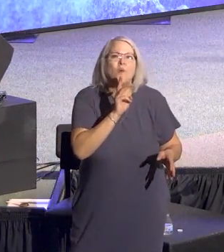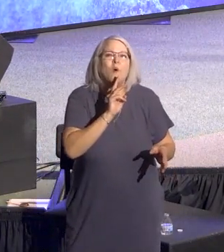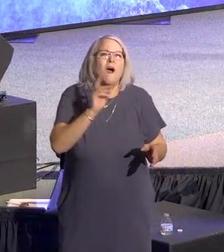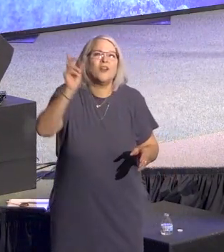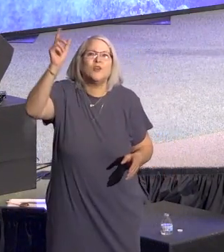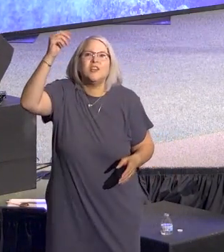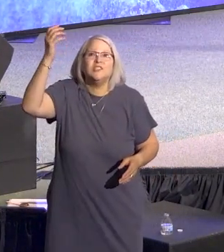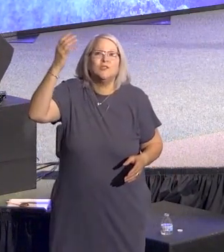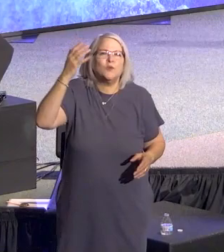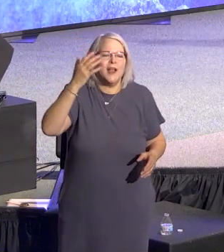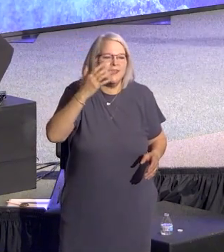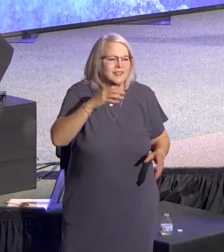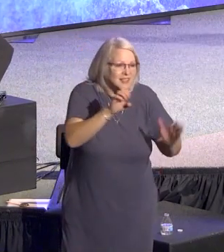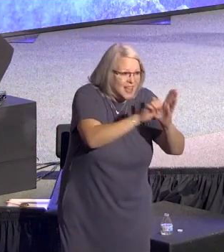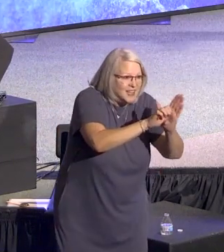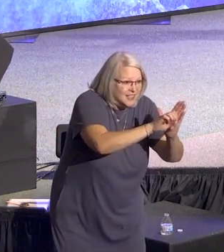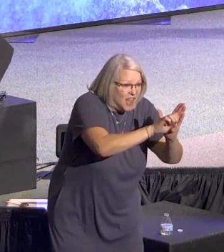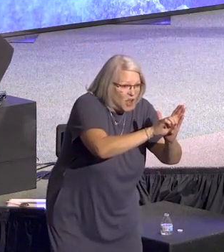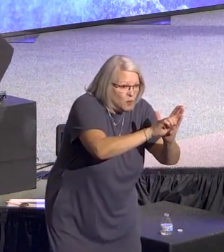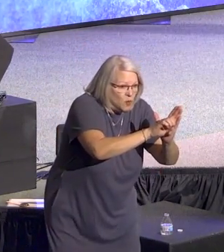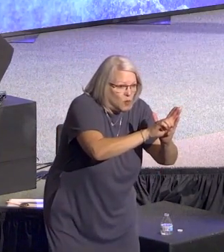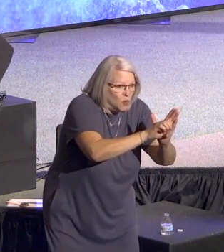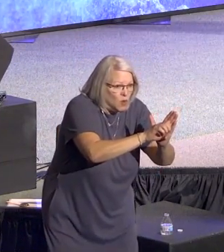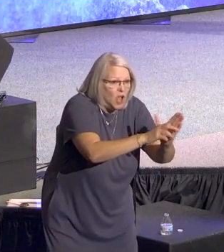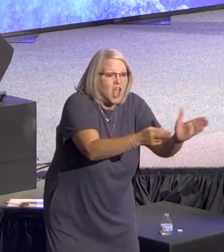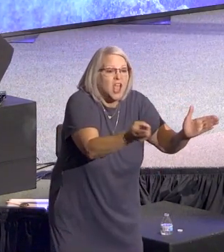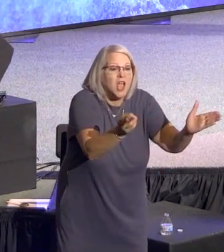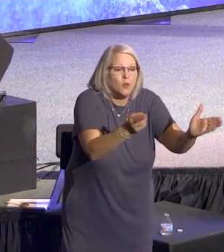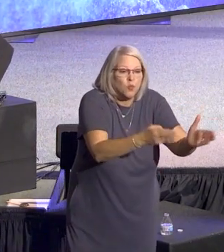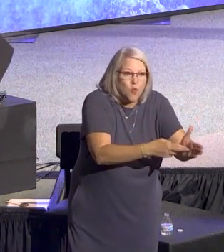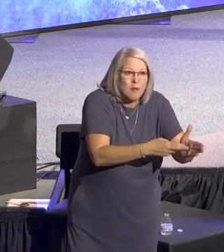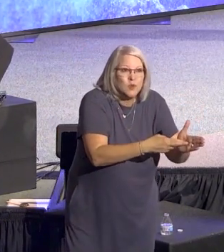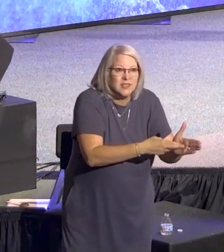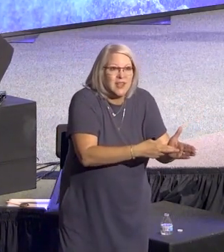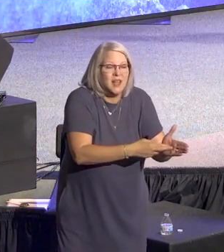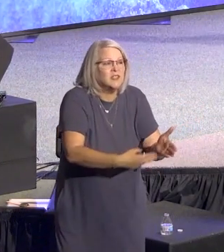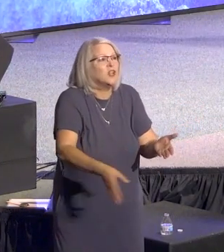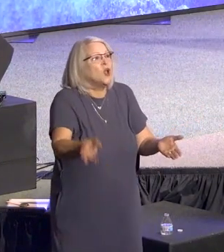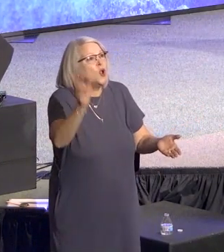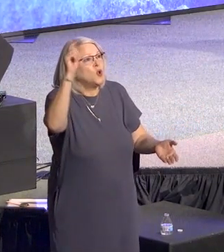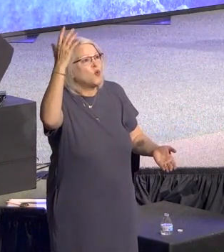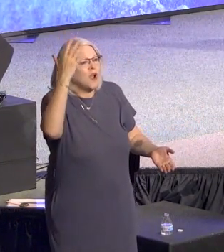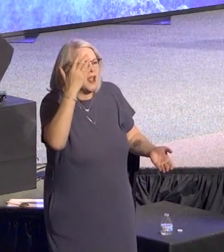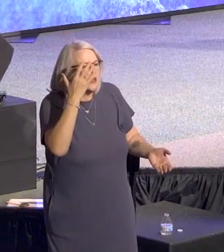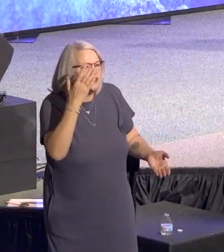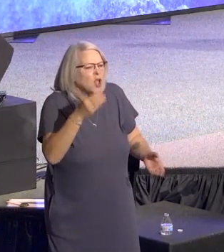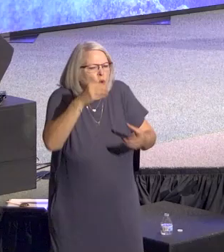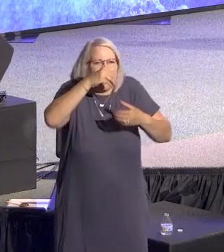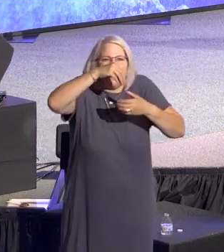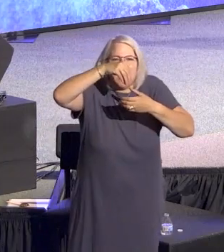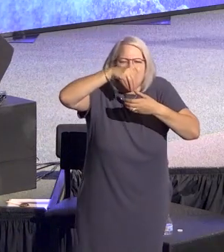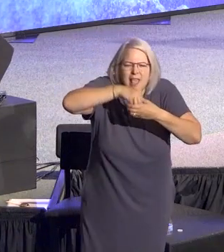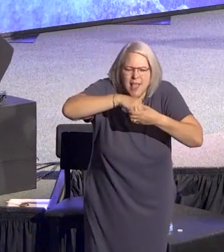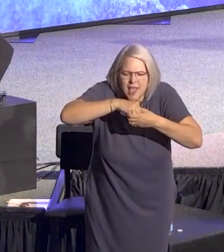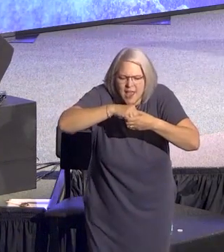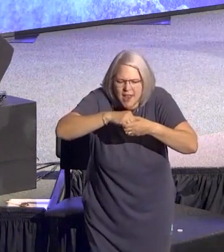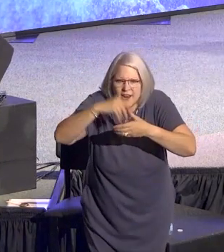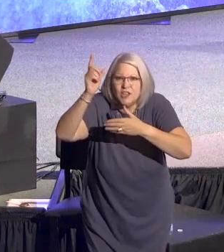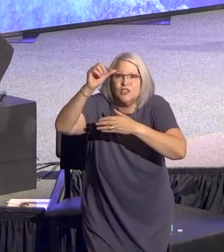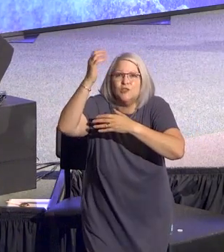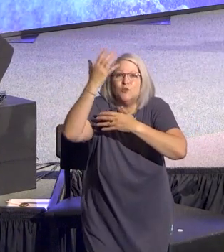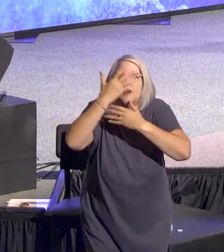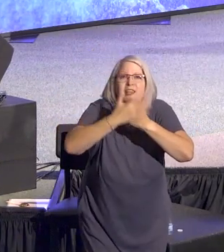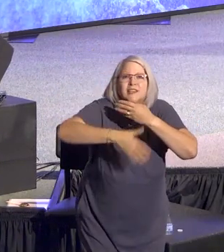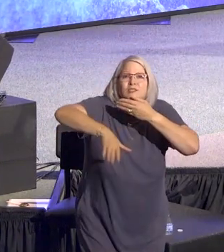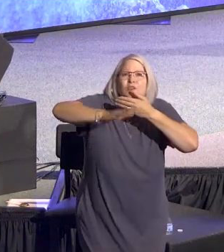grace. It represents grace this morning. We exist in his grace. We're immersed